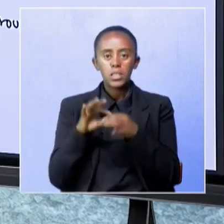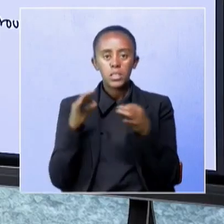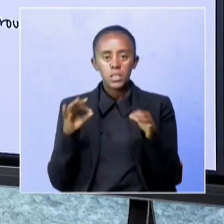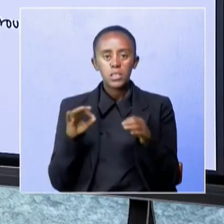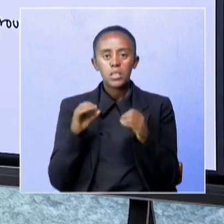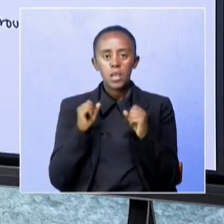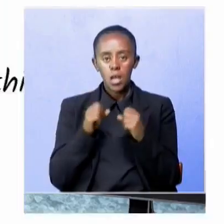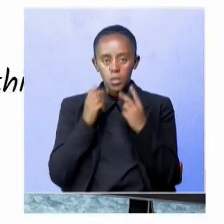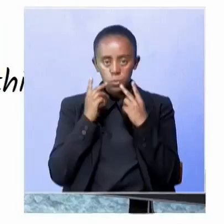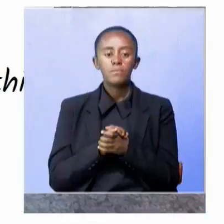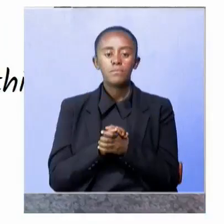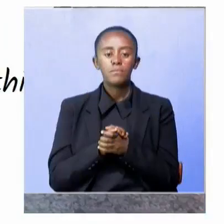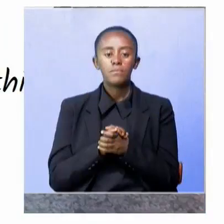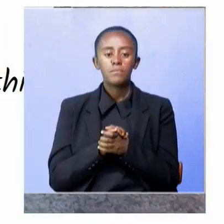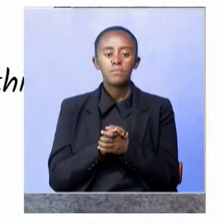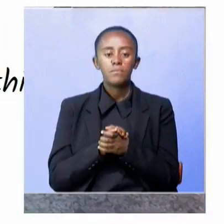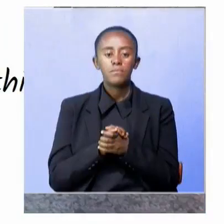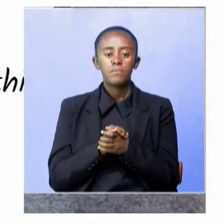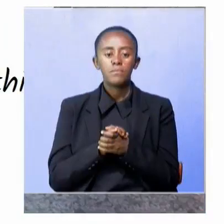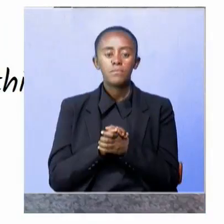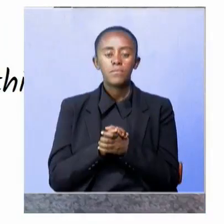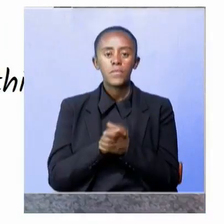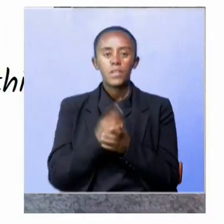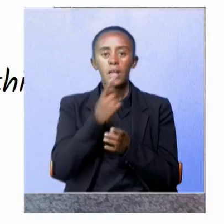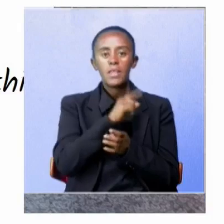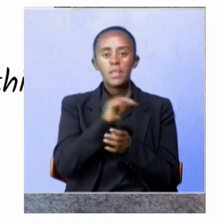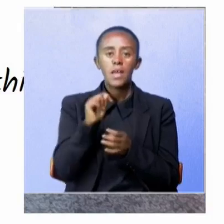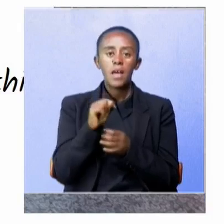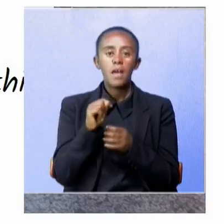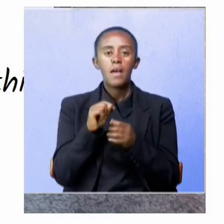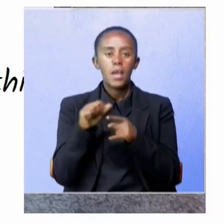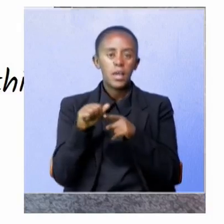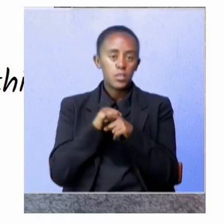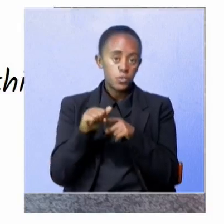see endurance? The exercise